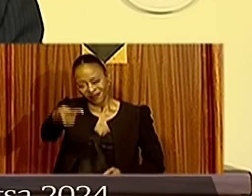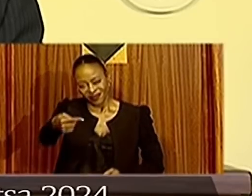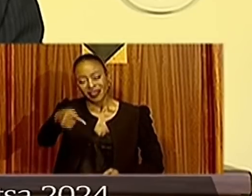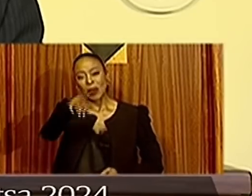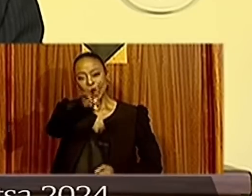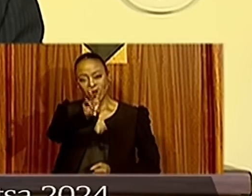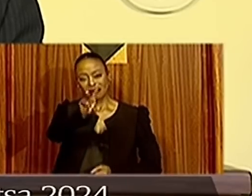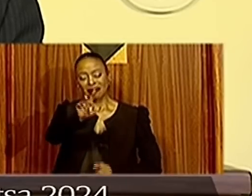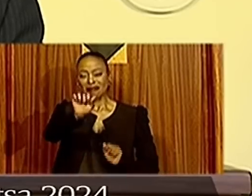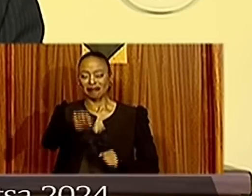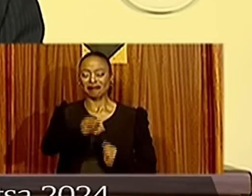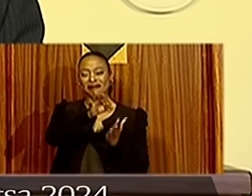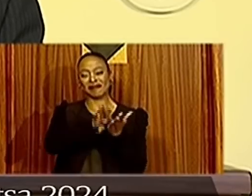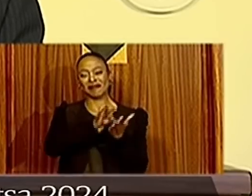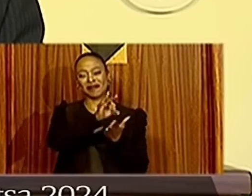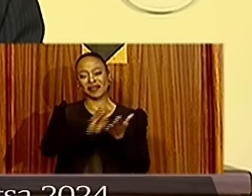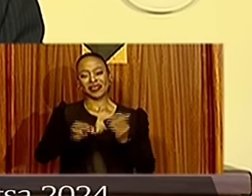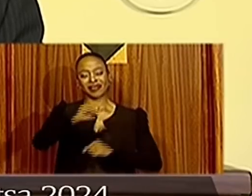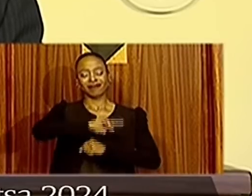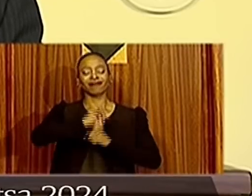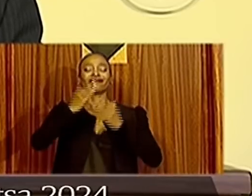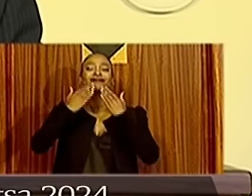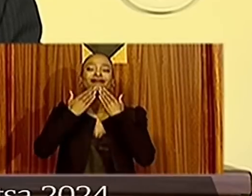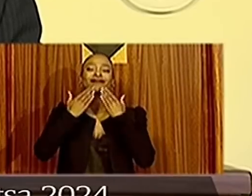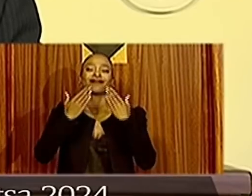Wednesday. Thank you.